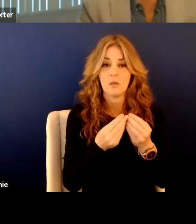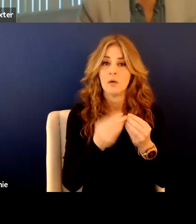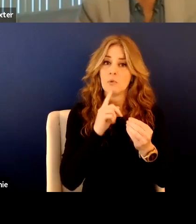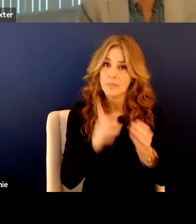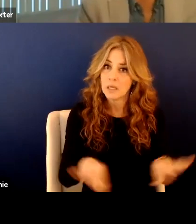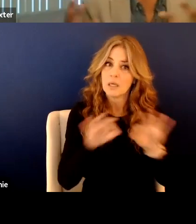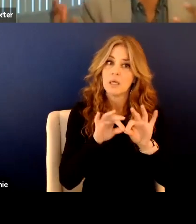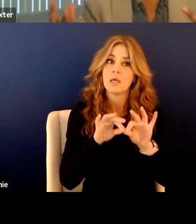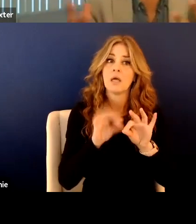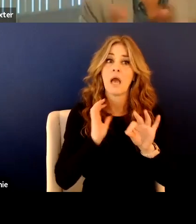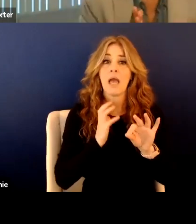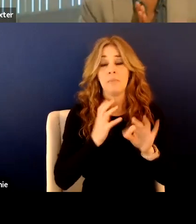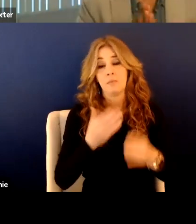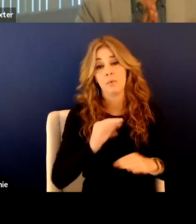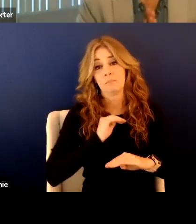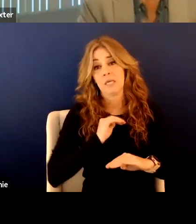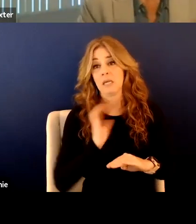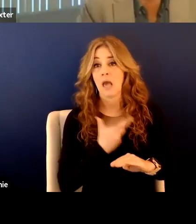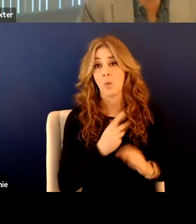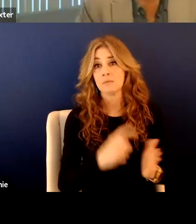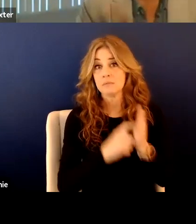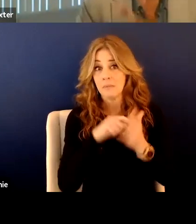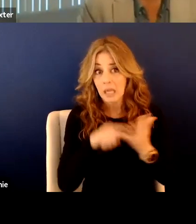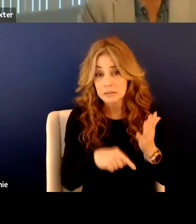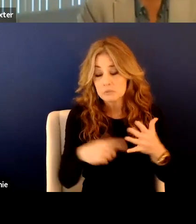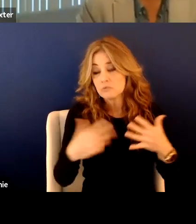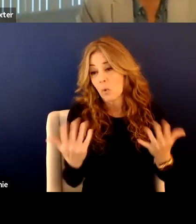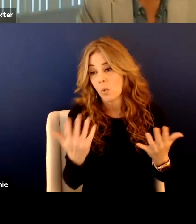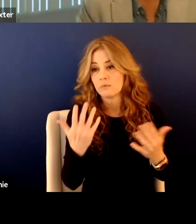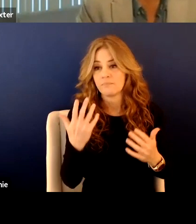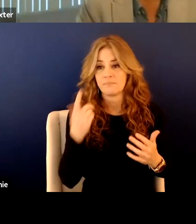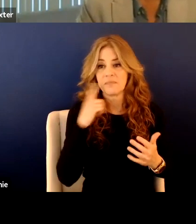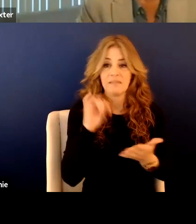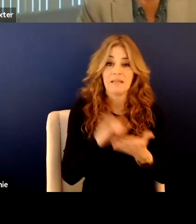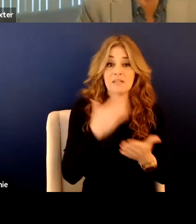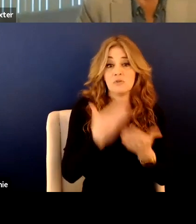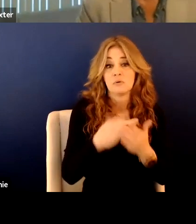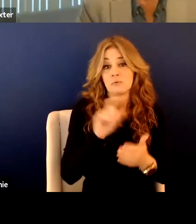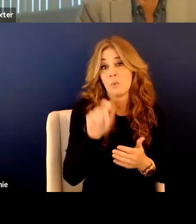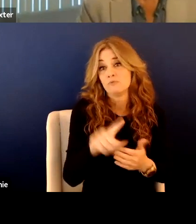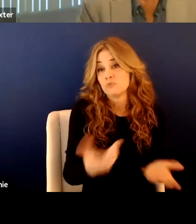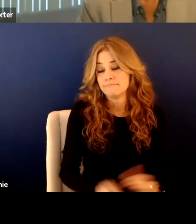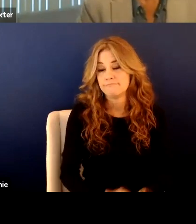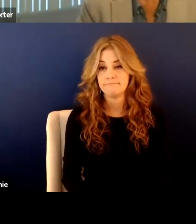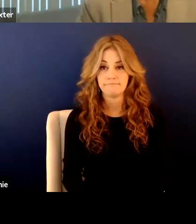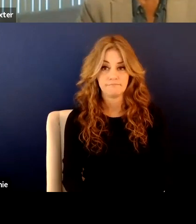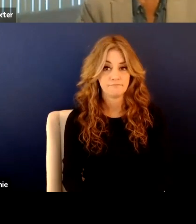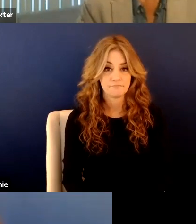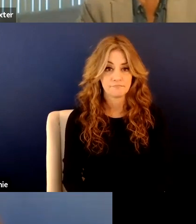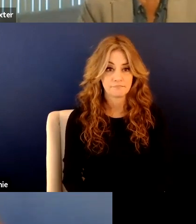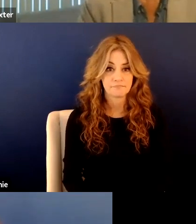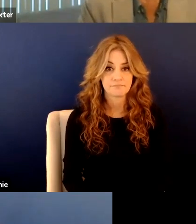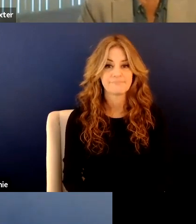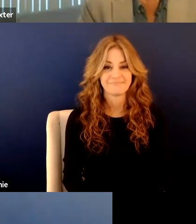other folks' demands, and like, yeah, all the things. So I think that's a really great question. And I think it's